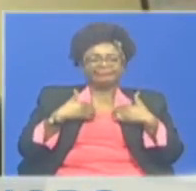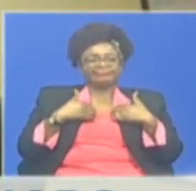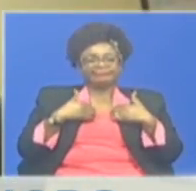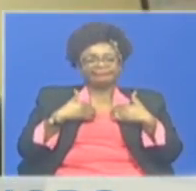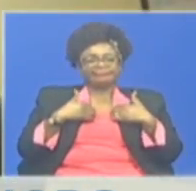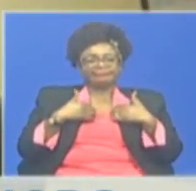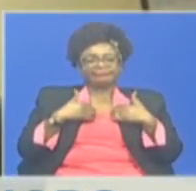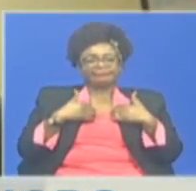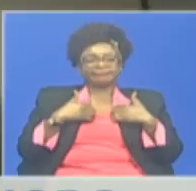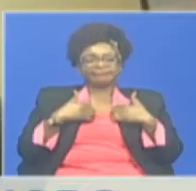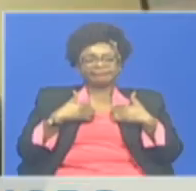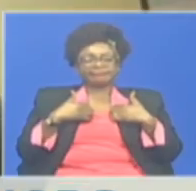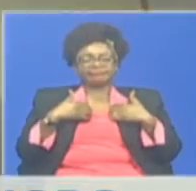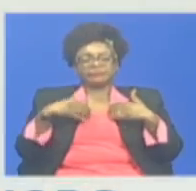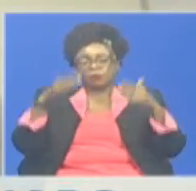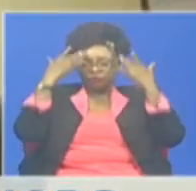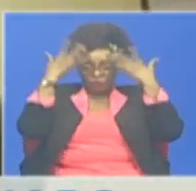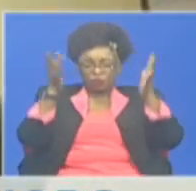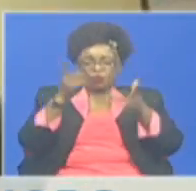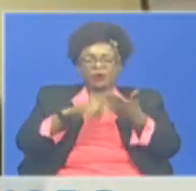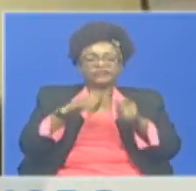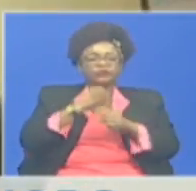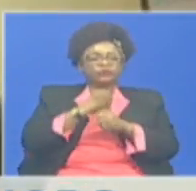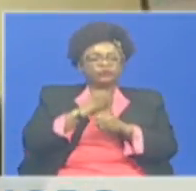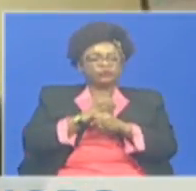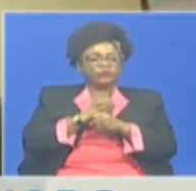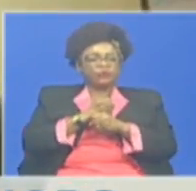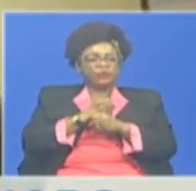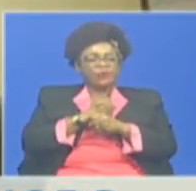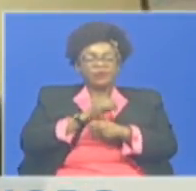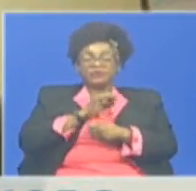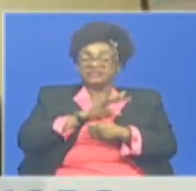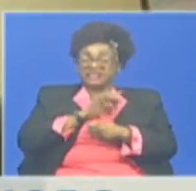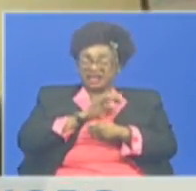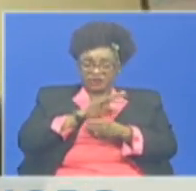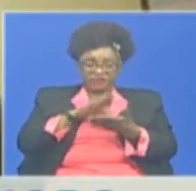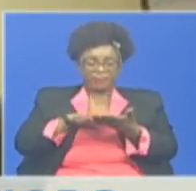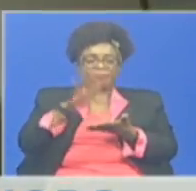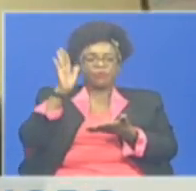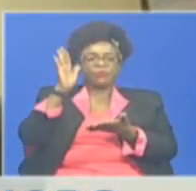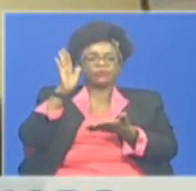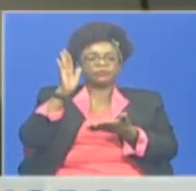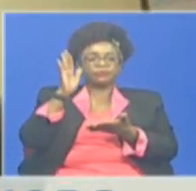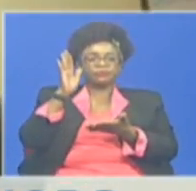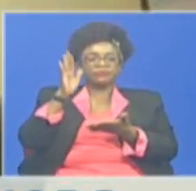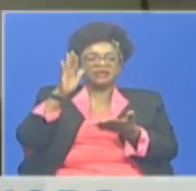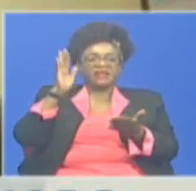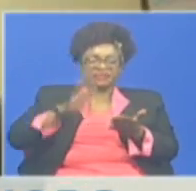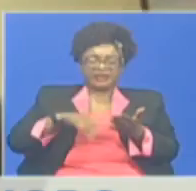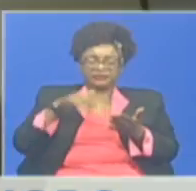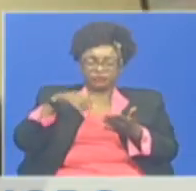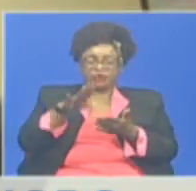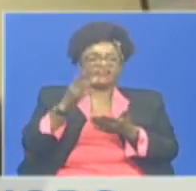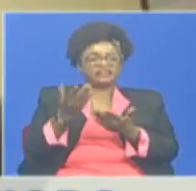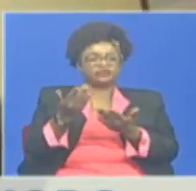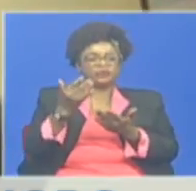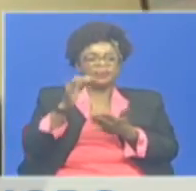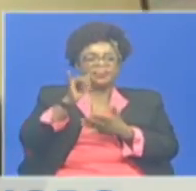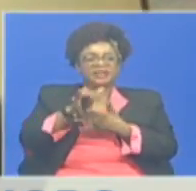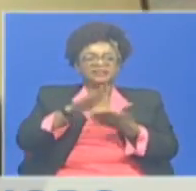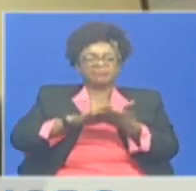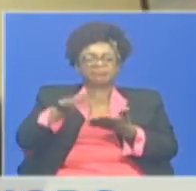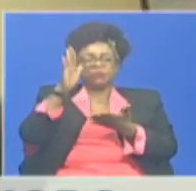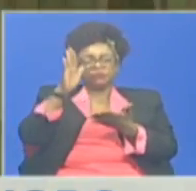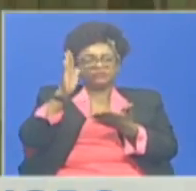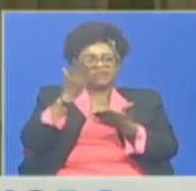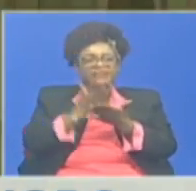not knowing what to do. You're scared of more on your side that you might get the infection. That is the most scary thing that